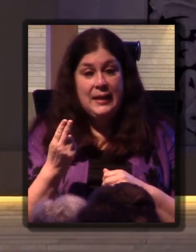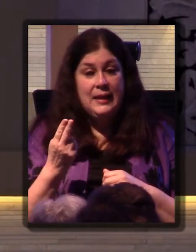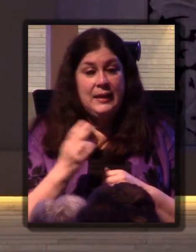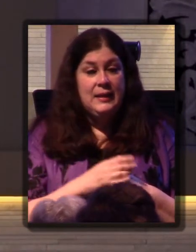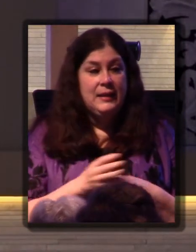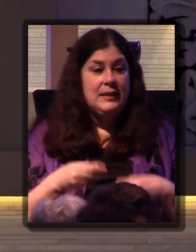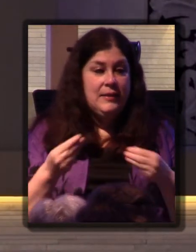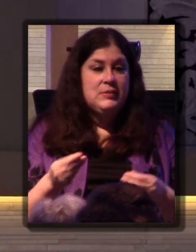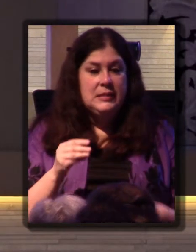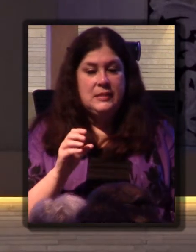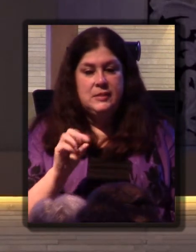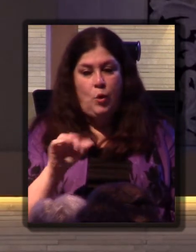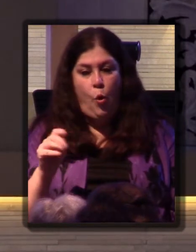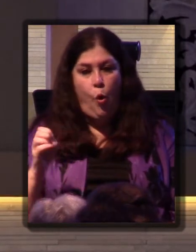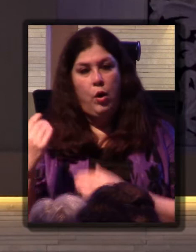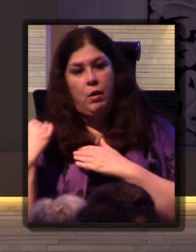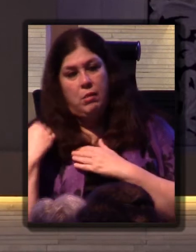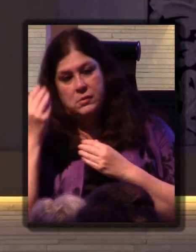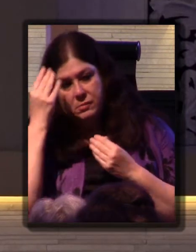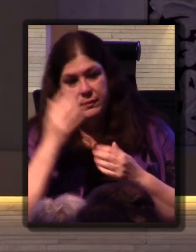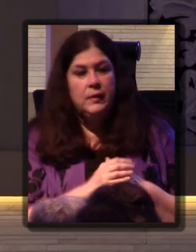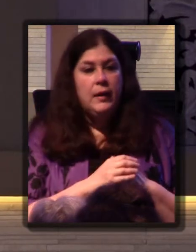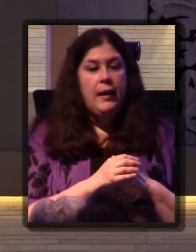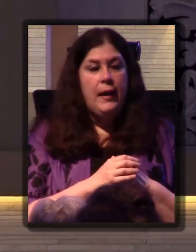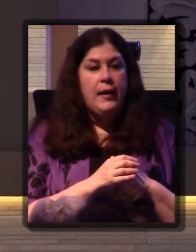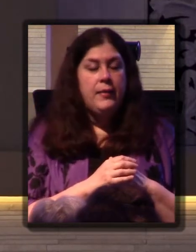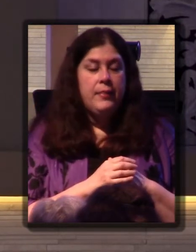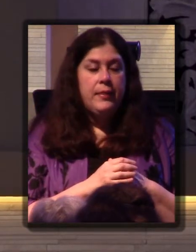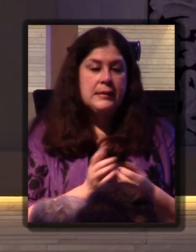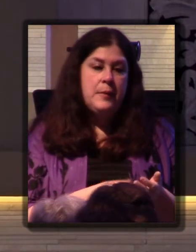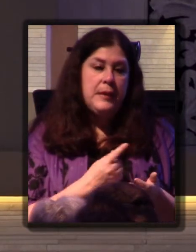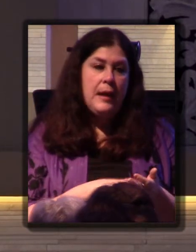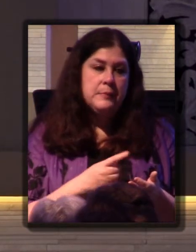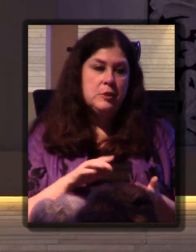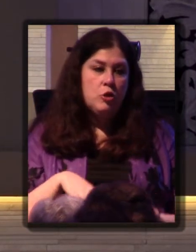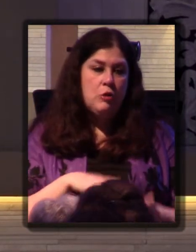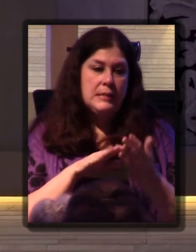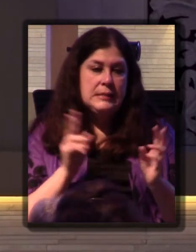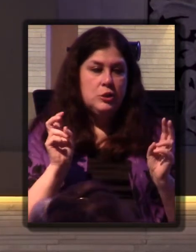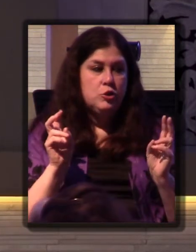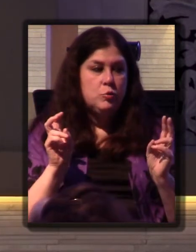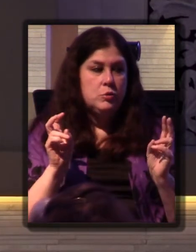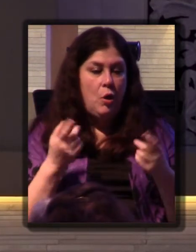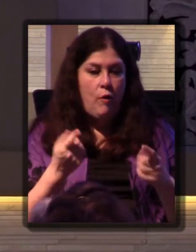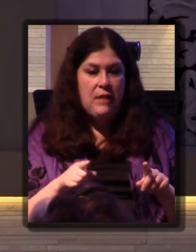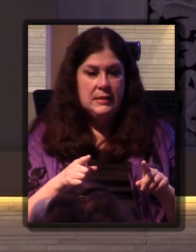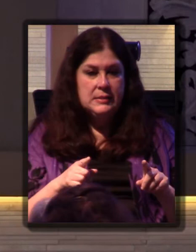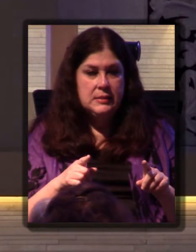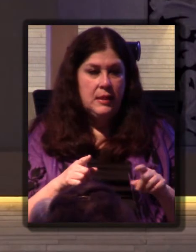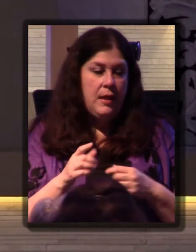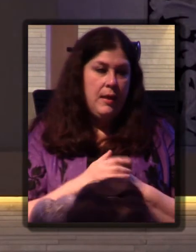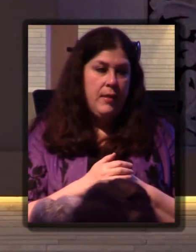Isaiah gives us these oracles, and as we discovered previously, the oracles sometimes address issues